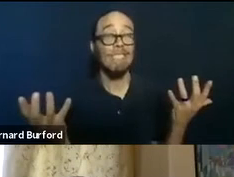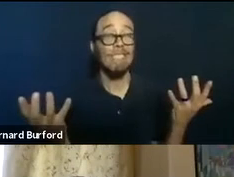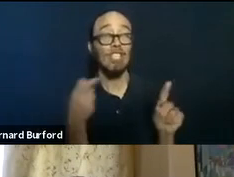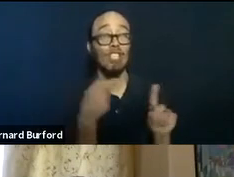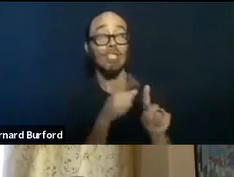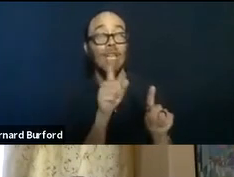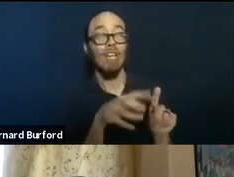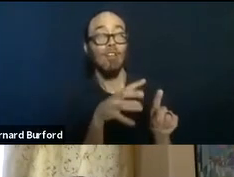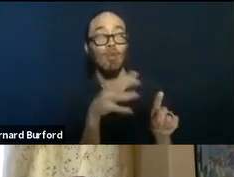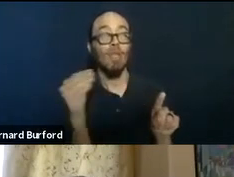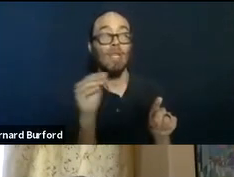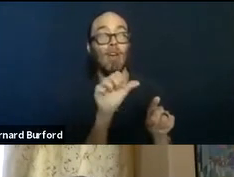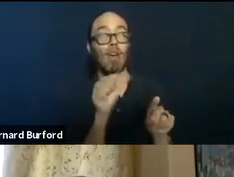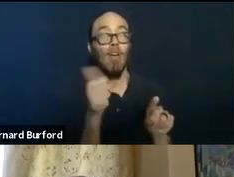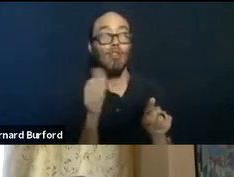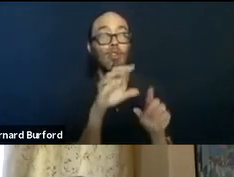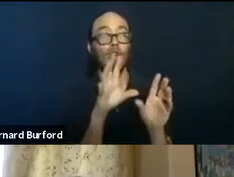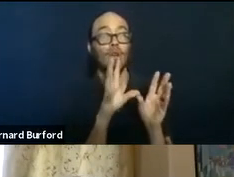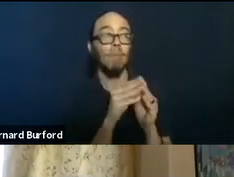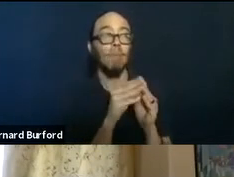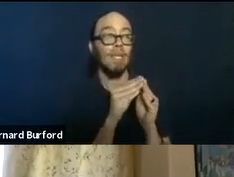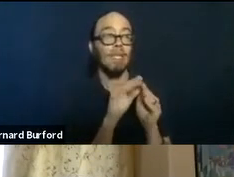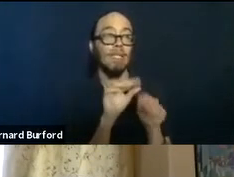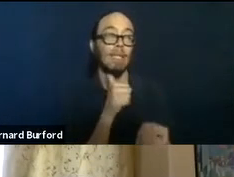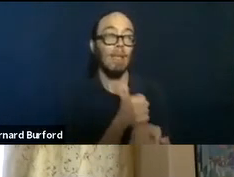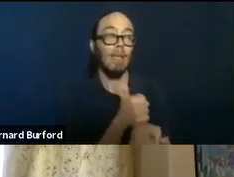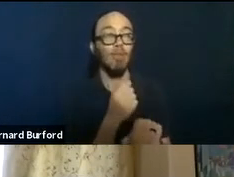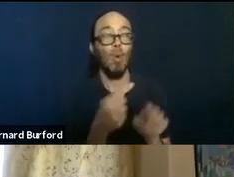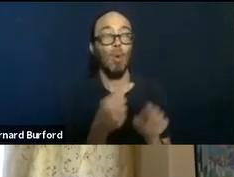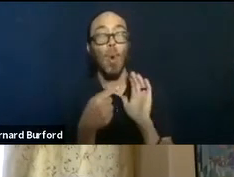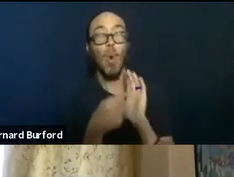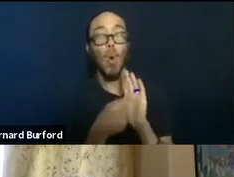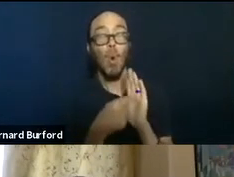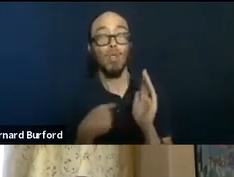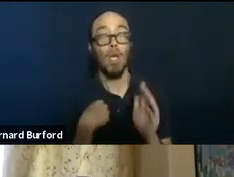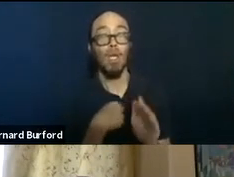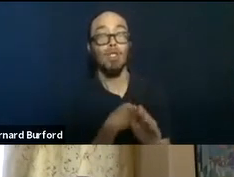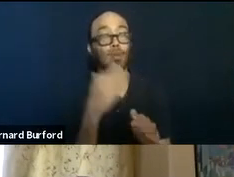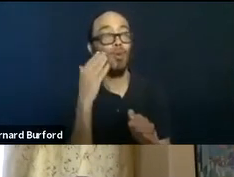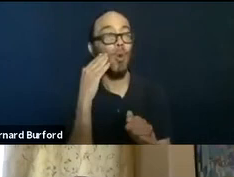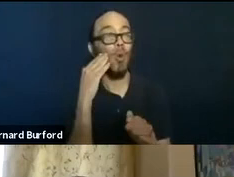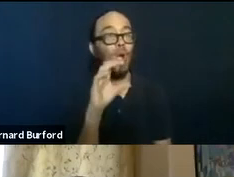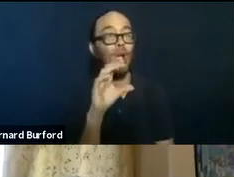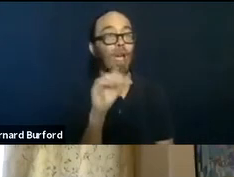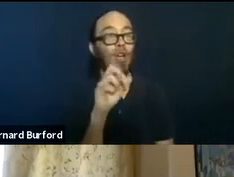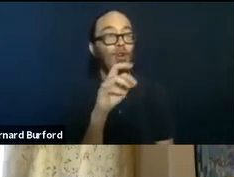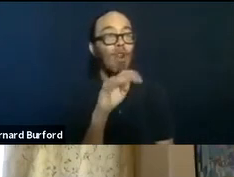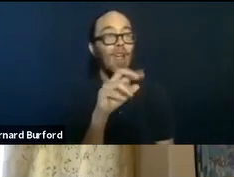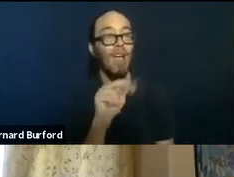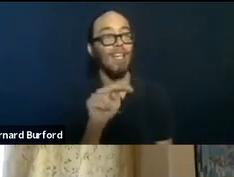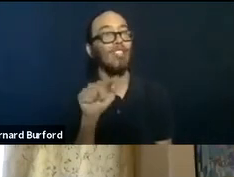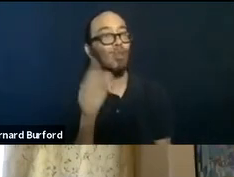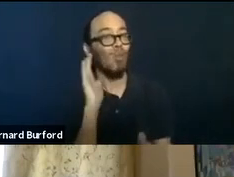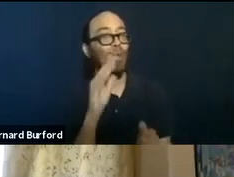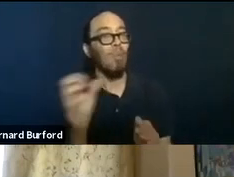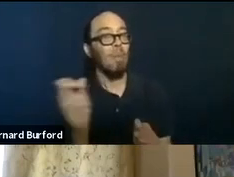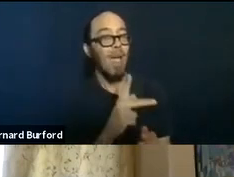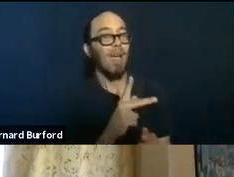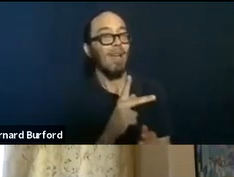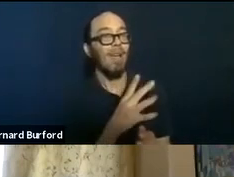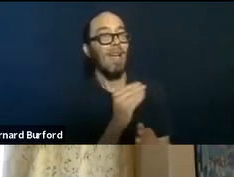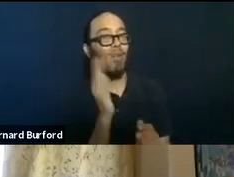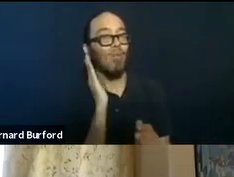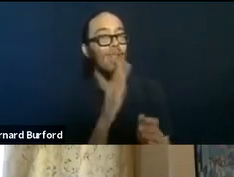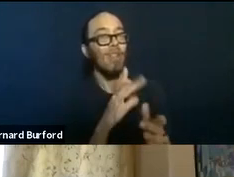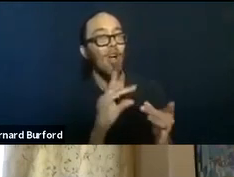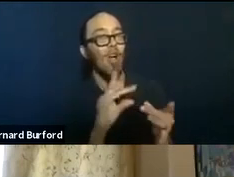had another call scheduled. So she owes us, and you know Caroline, she's a woman of her word, and she will be back and she